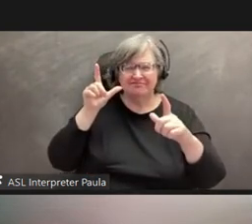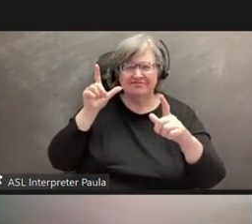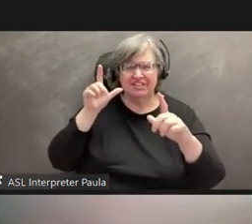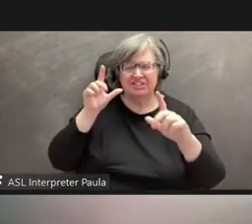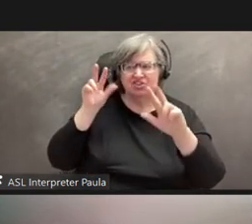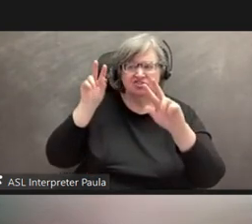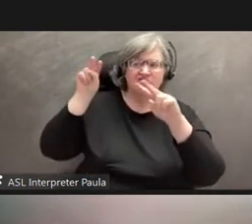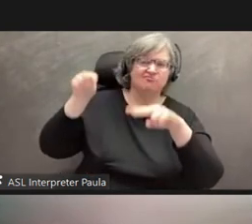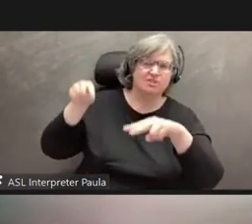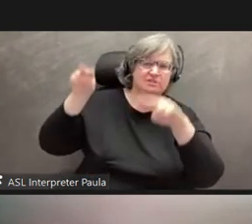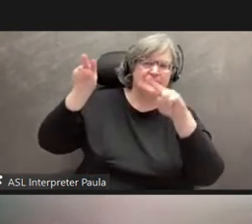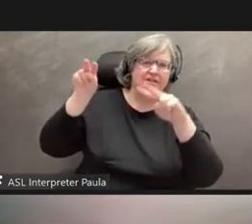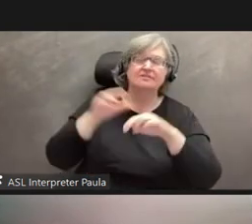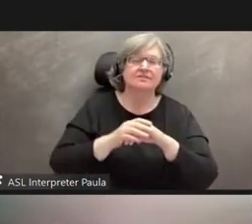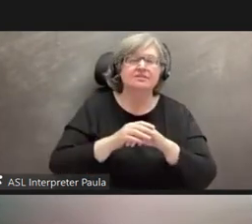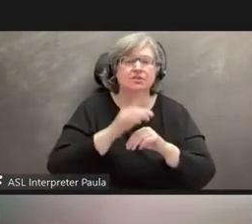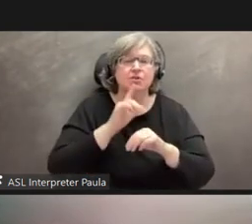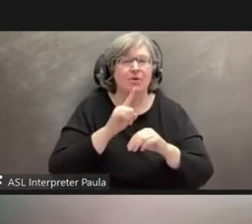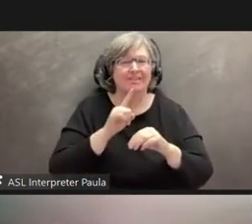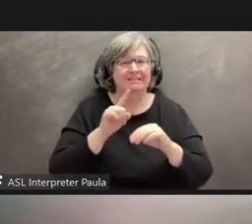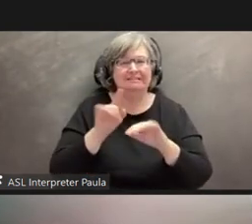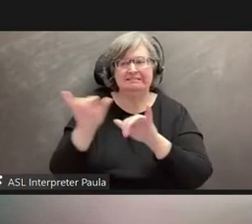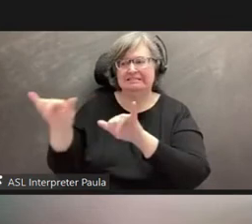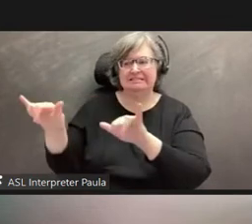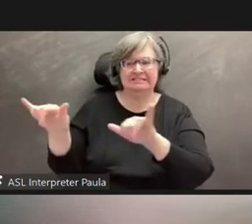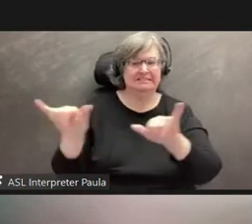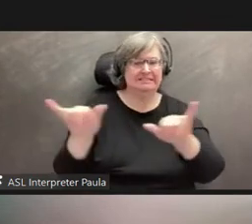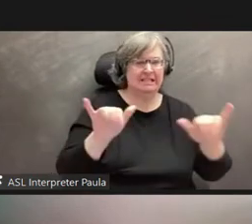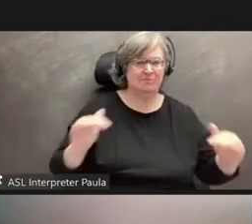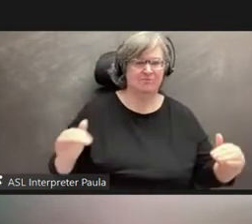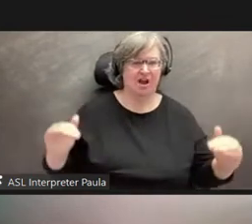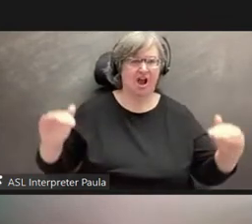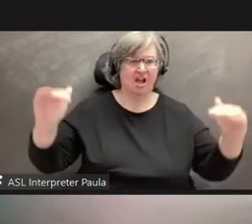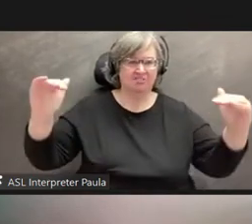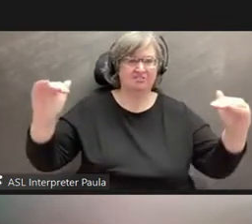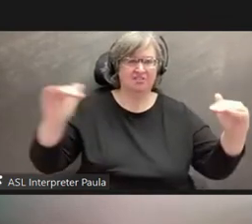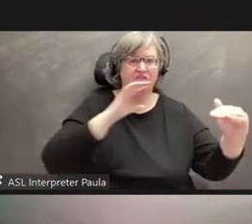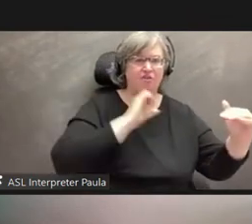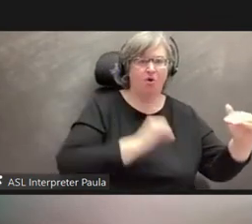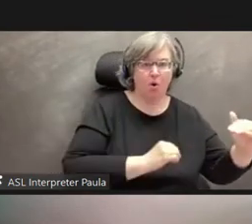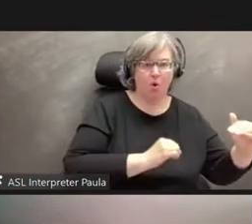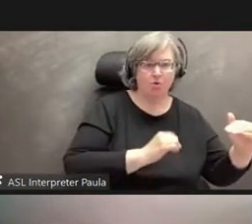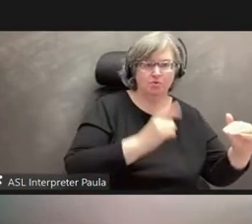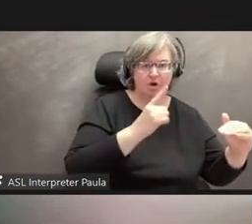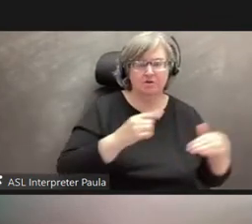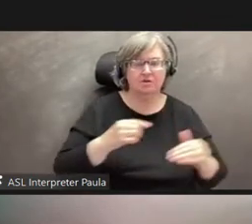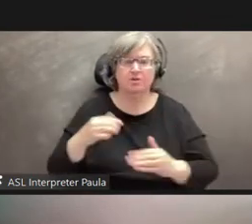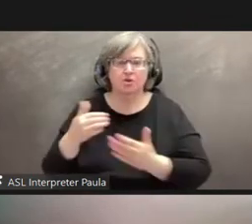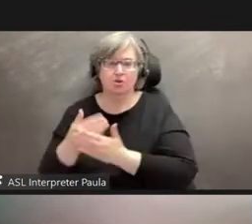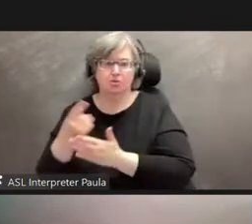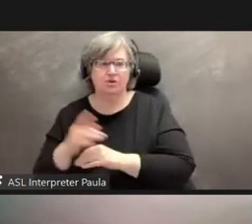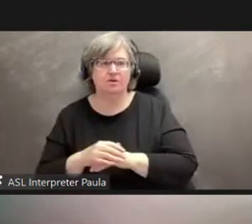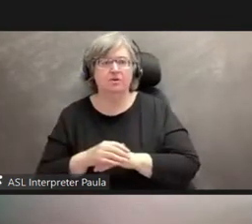angle that the picture was taken at. They are essentially the same height. And in fact,